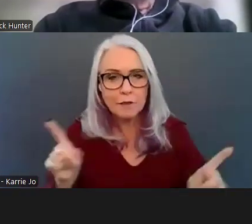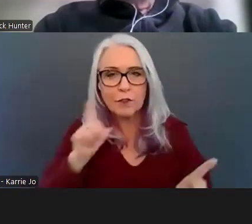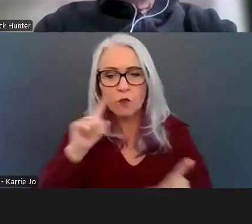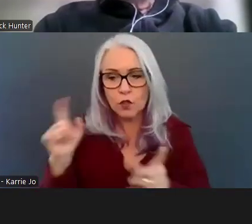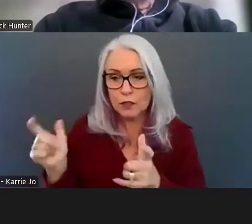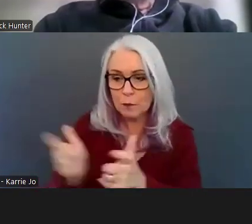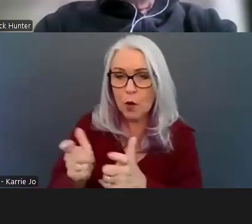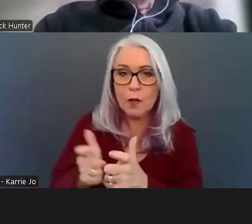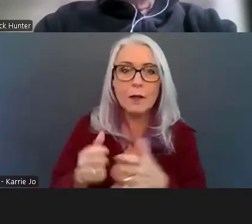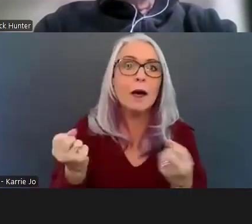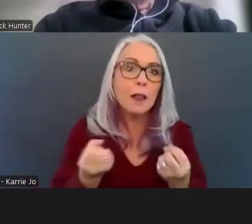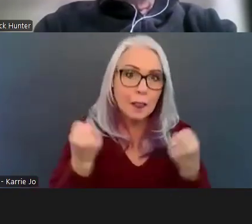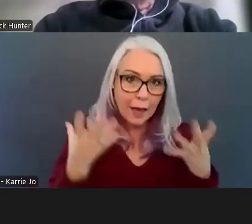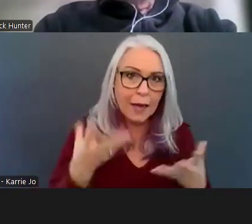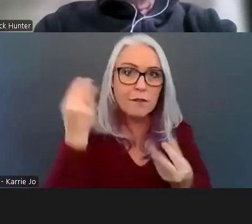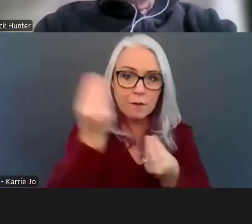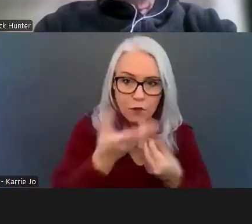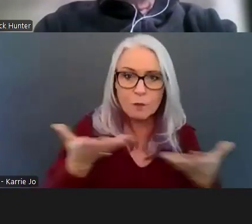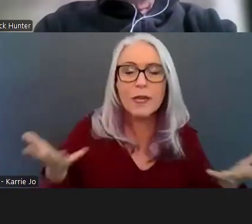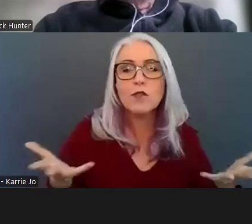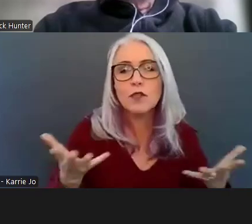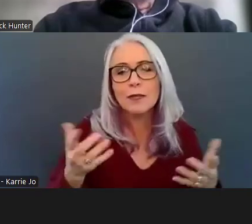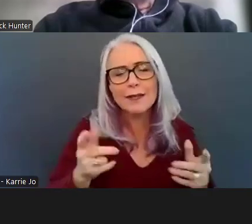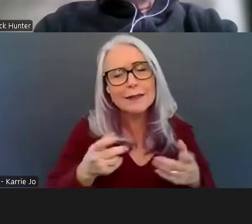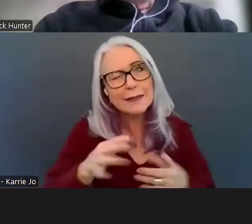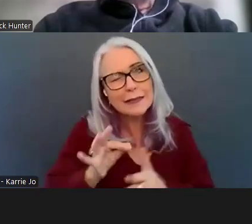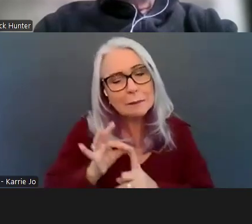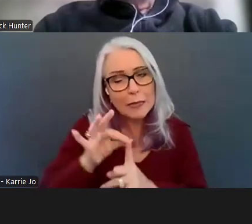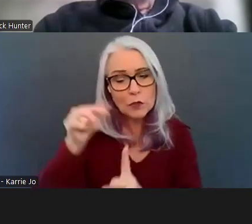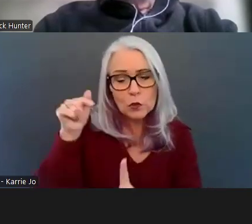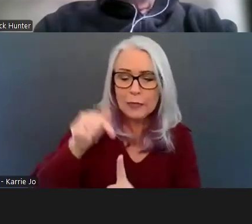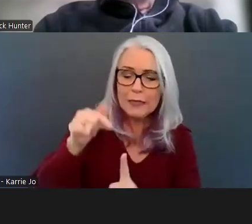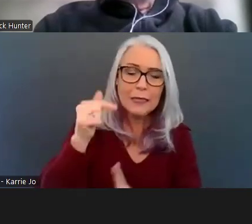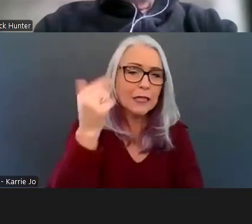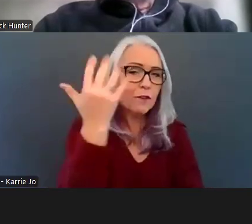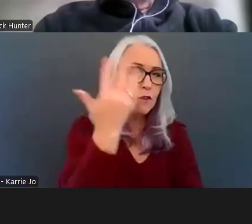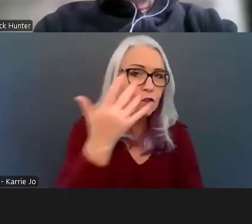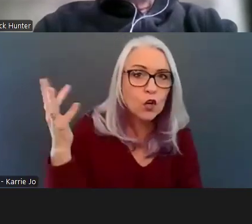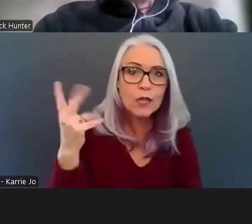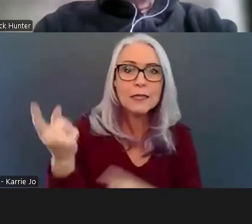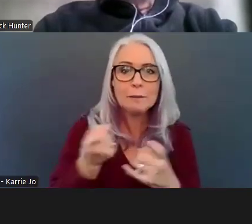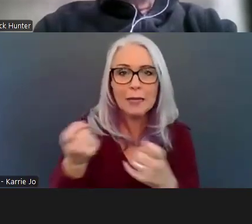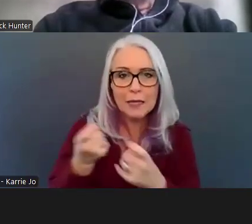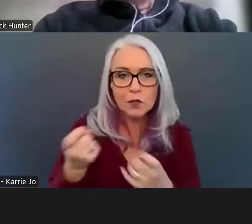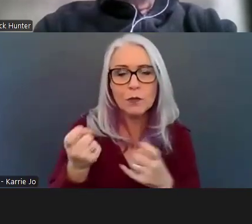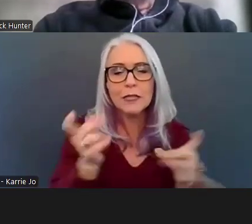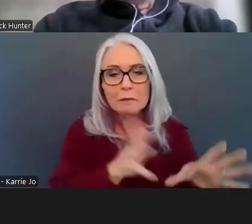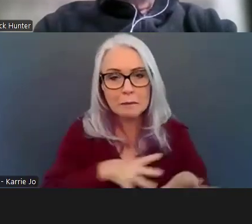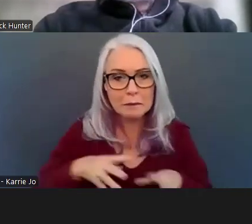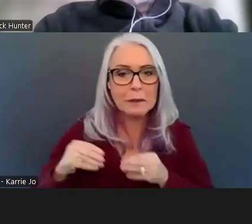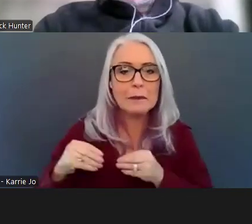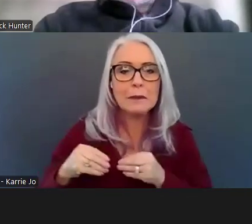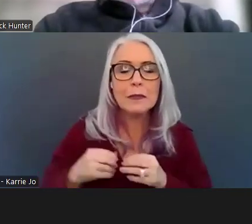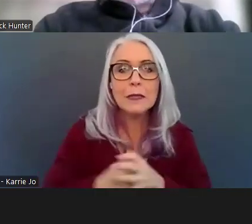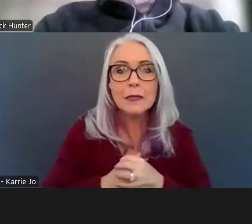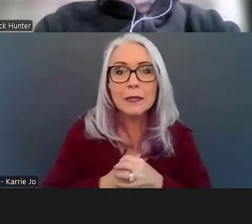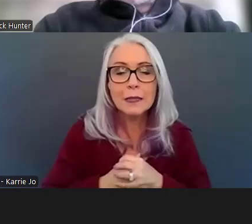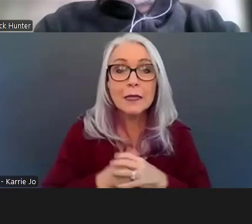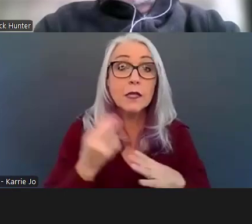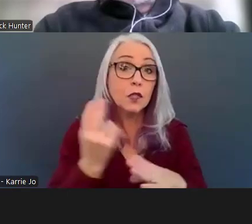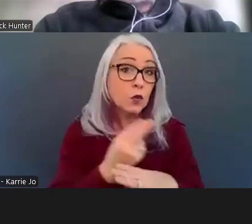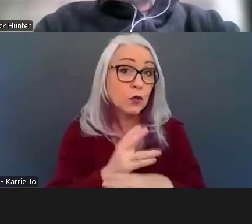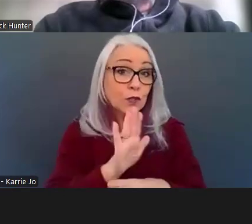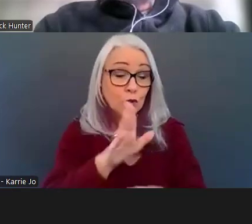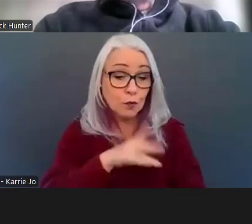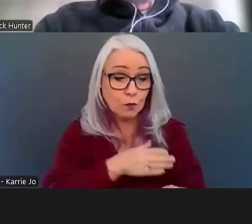there's a lot of information, especially in forest management and adaptation. And two, using your professional